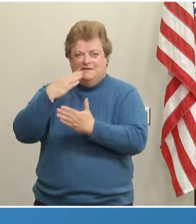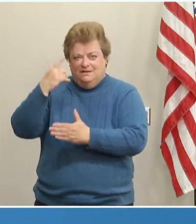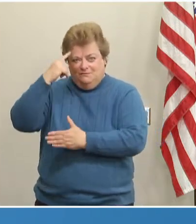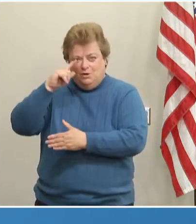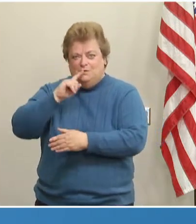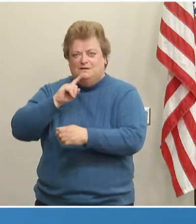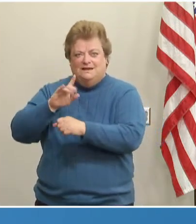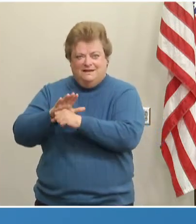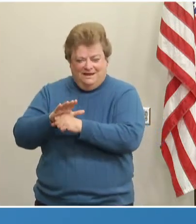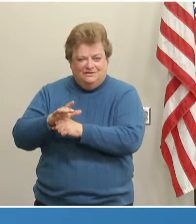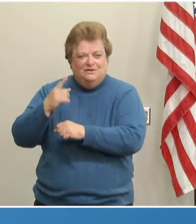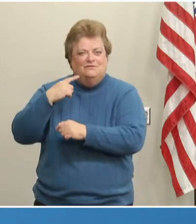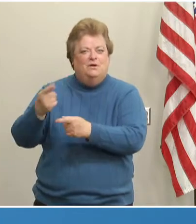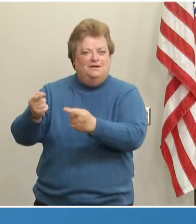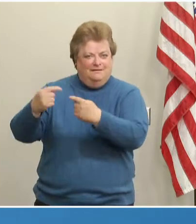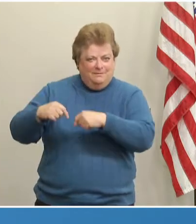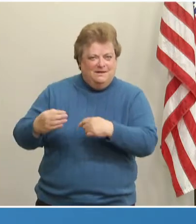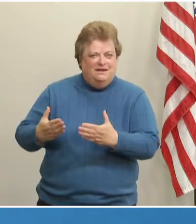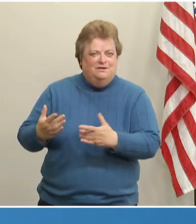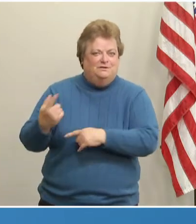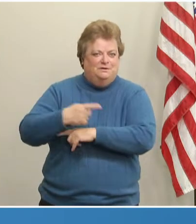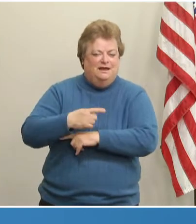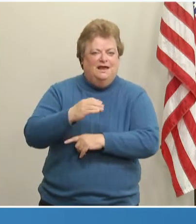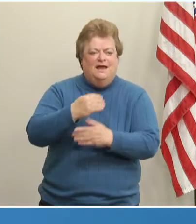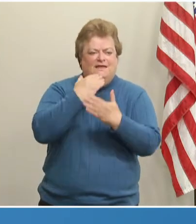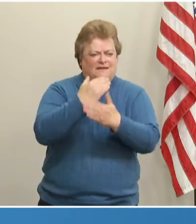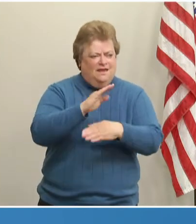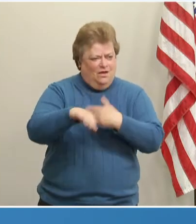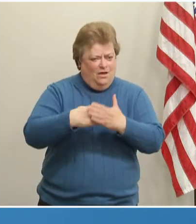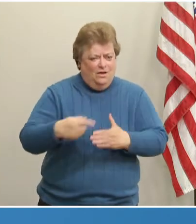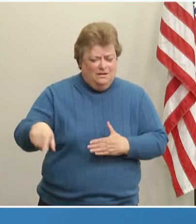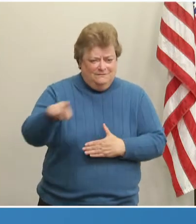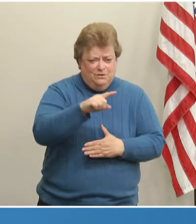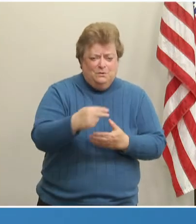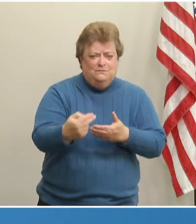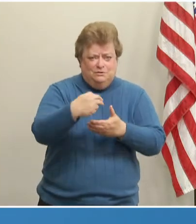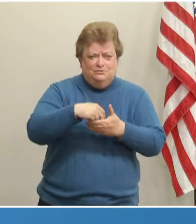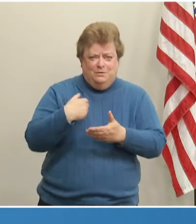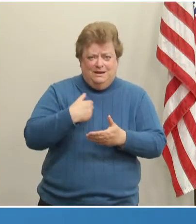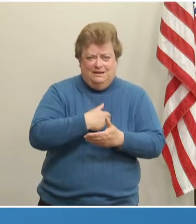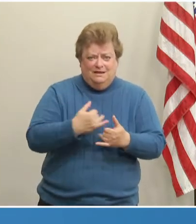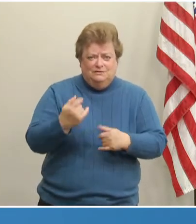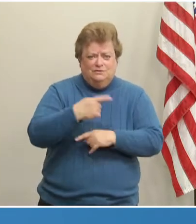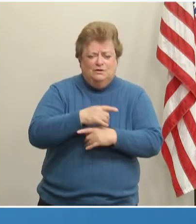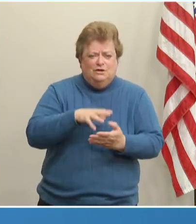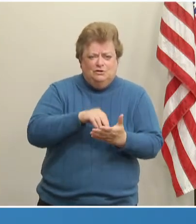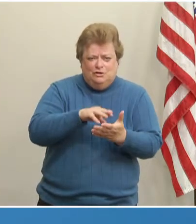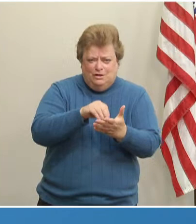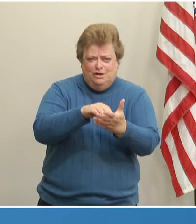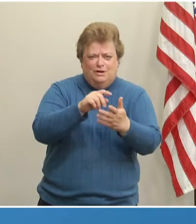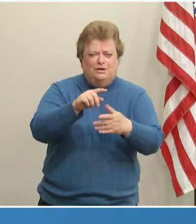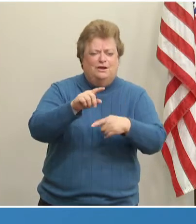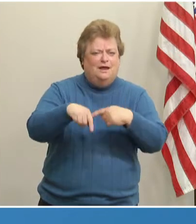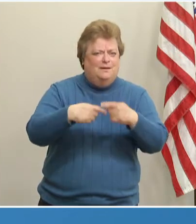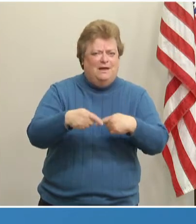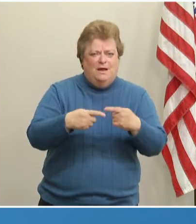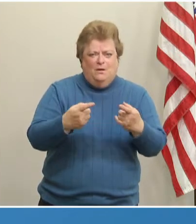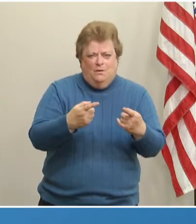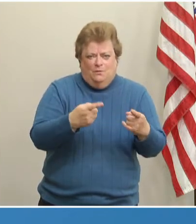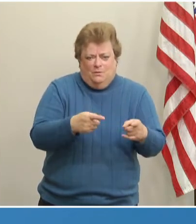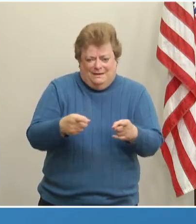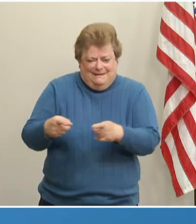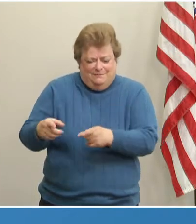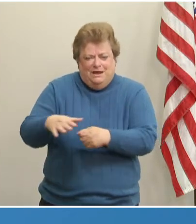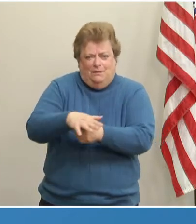dedication, Margie, for being here today. And thank you to all of you for tuning in to learn more about the latest local developments in